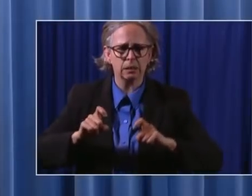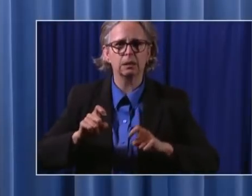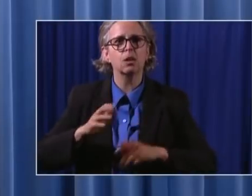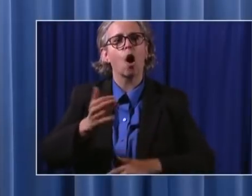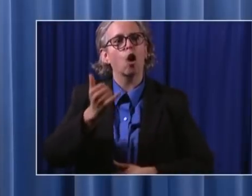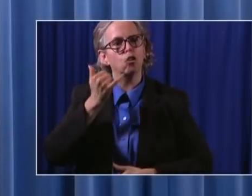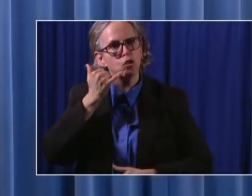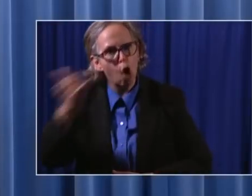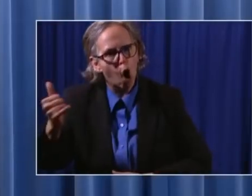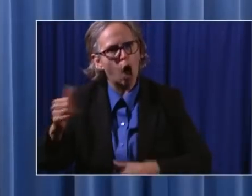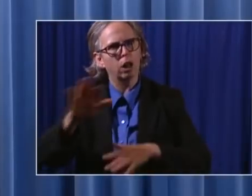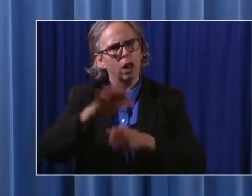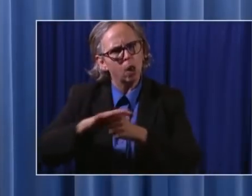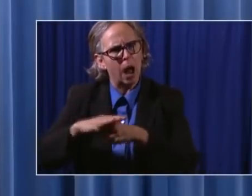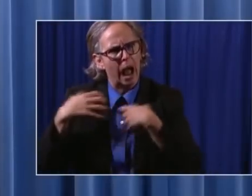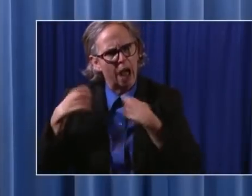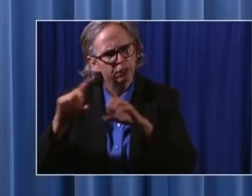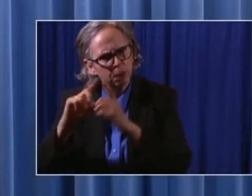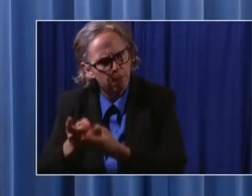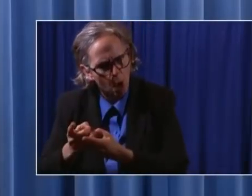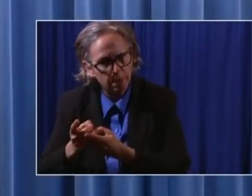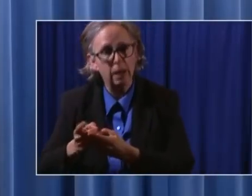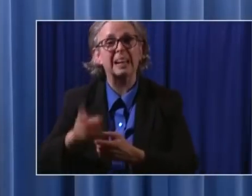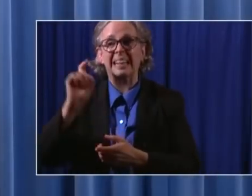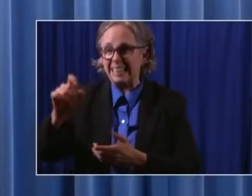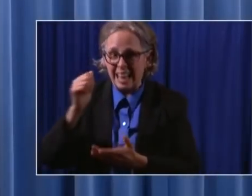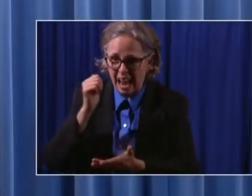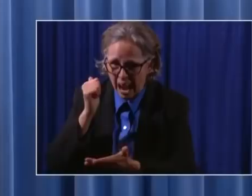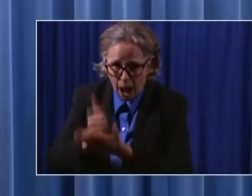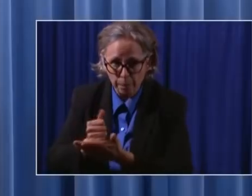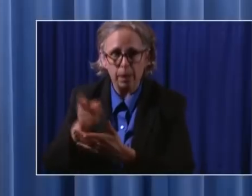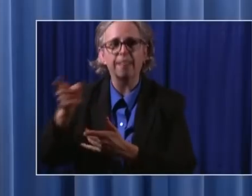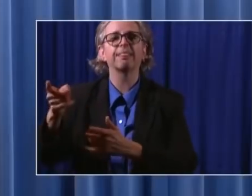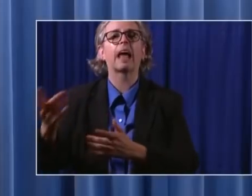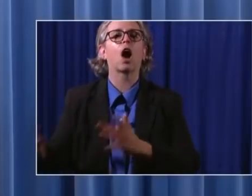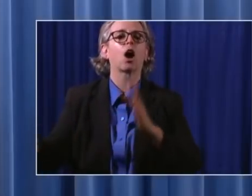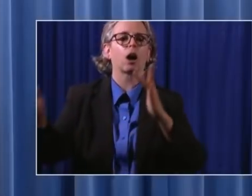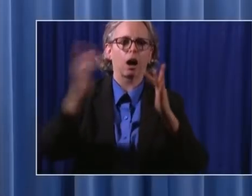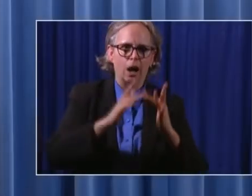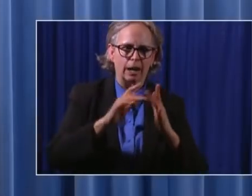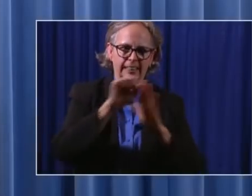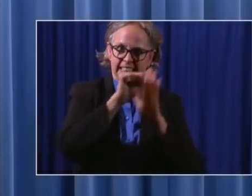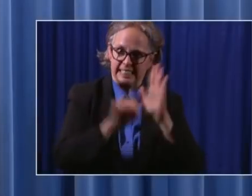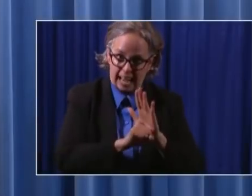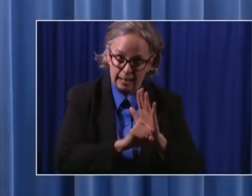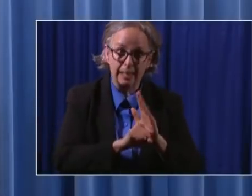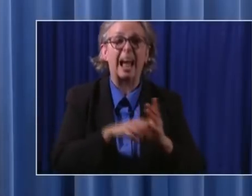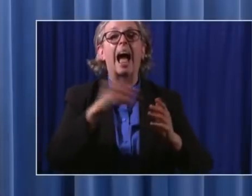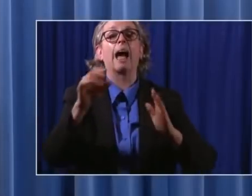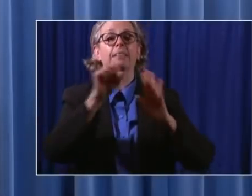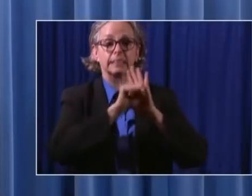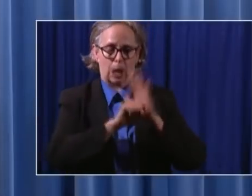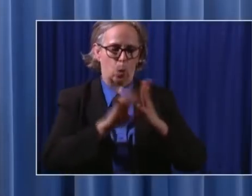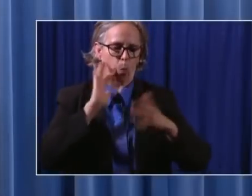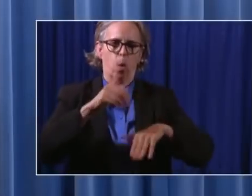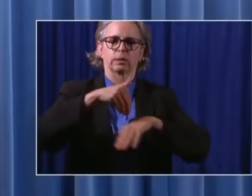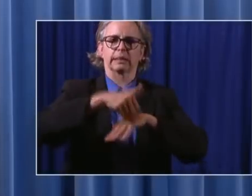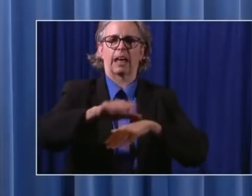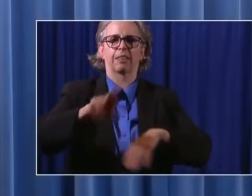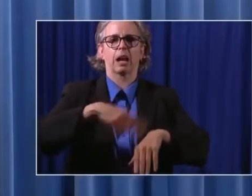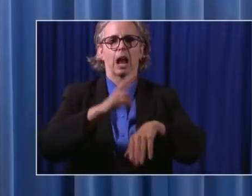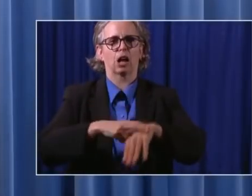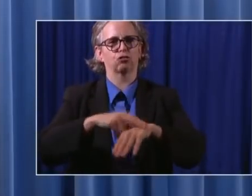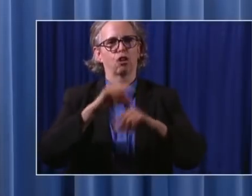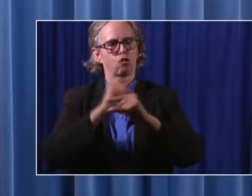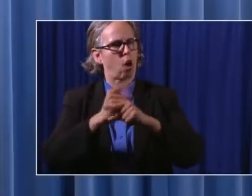If they don't think there's enough testing, they will be in touch with us and we will come in with the National Guard. We are very, very happy to have